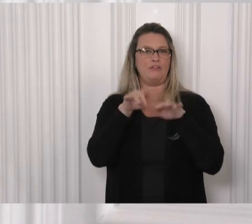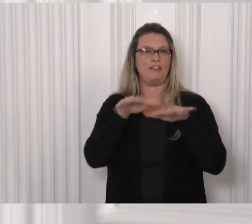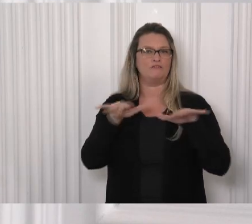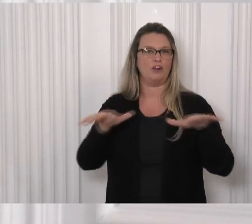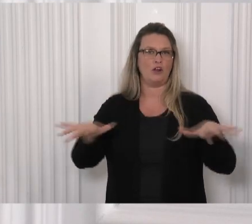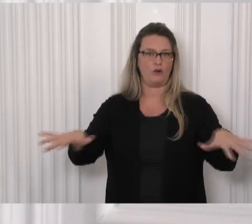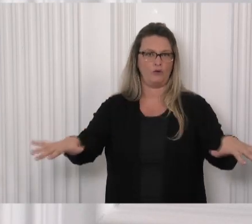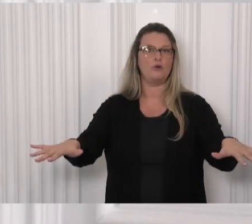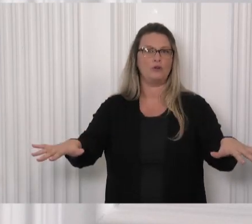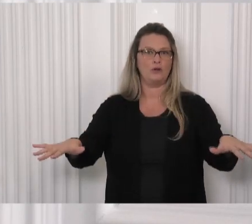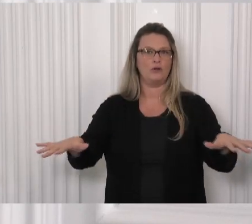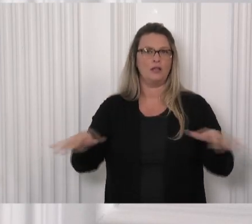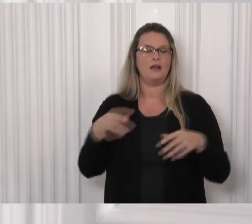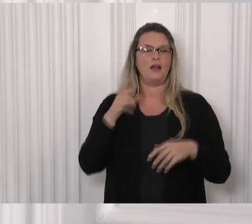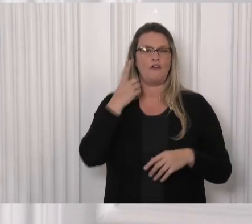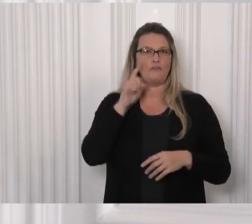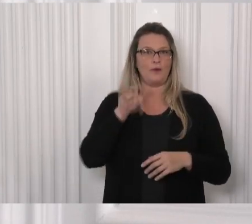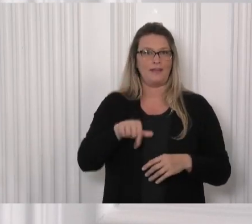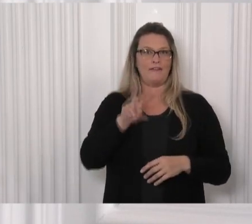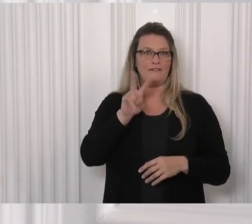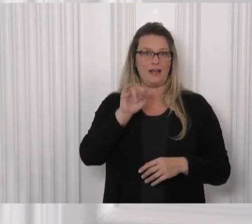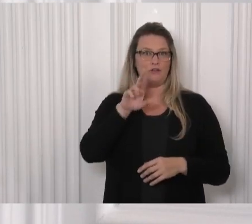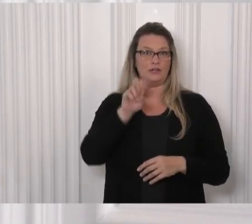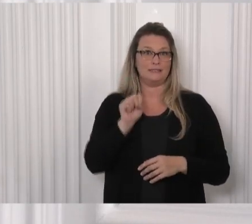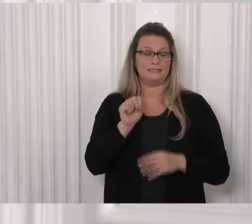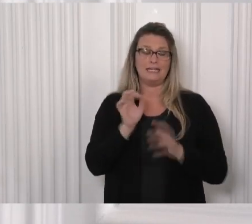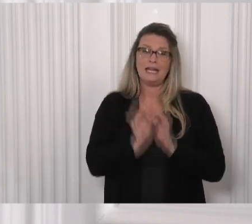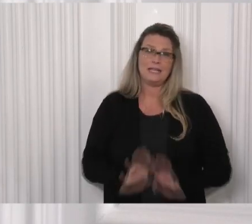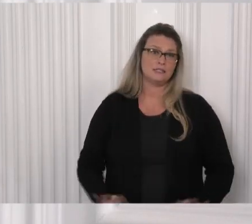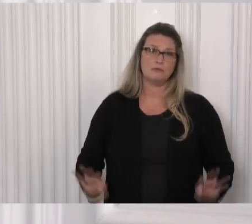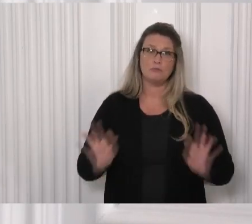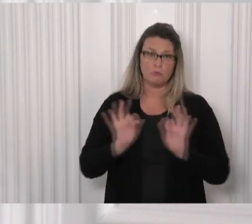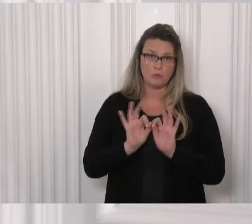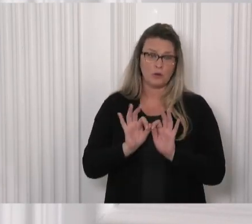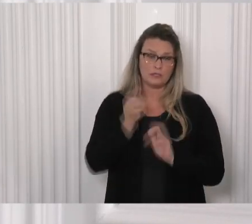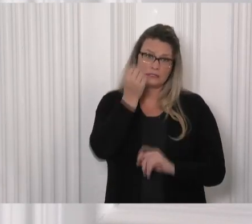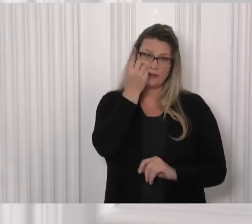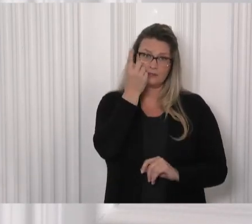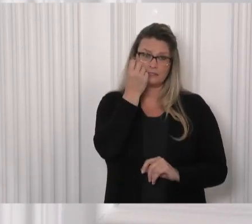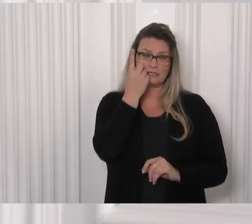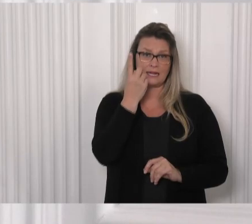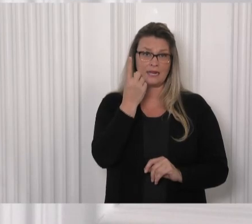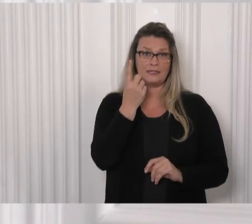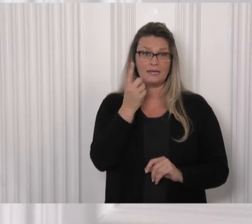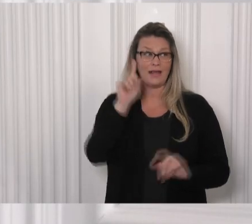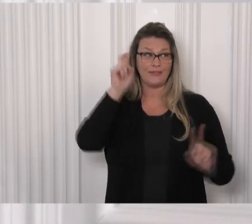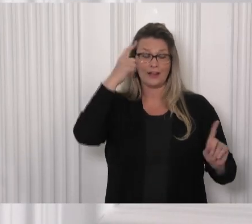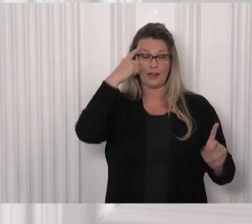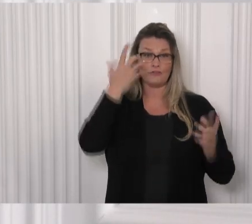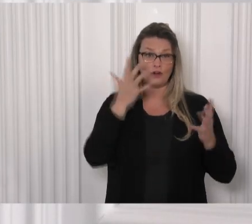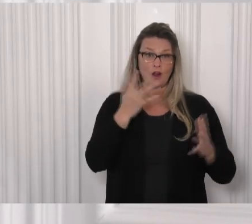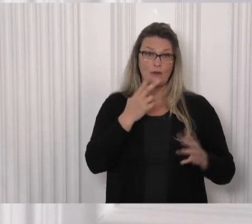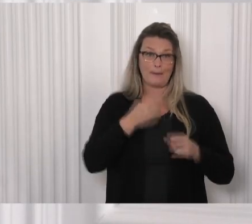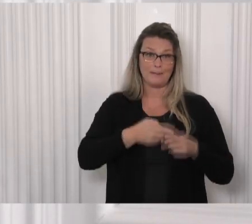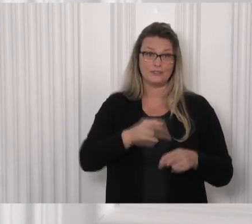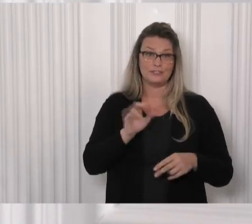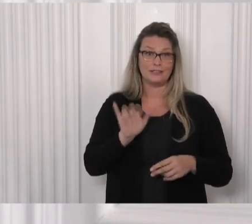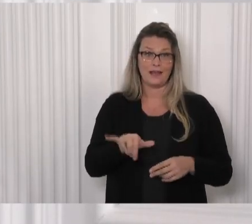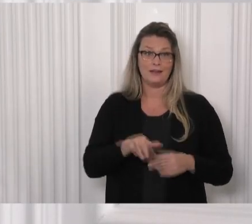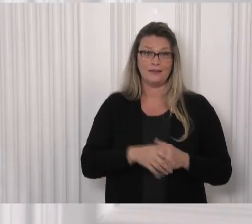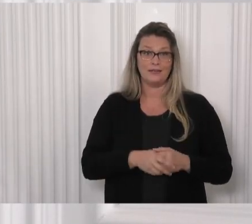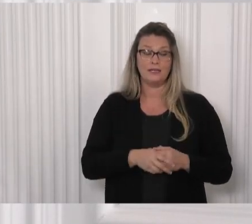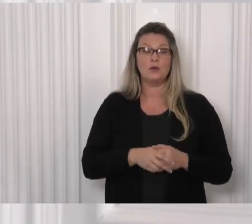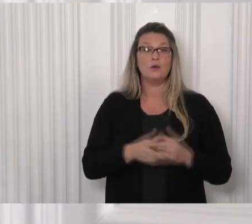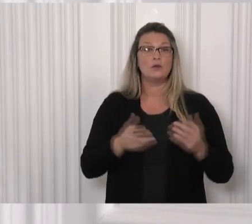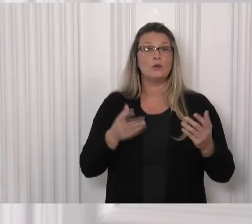this virus. It's important, I believe, to understand, too, and the governor pointed this out earlier, the most important